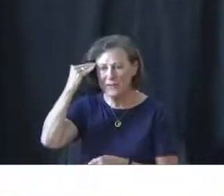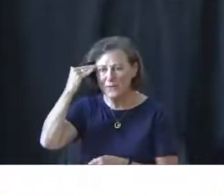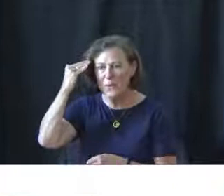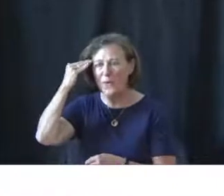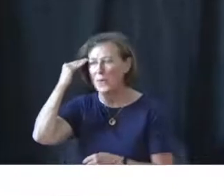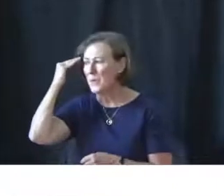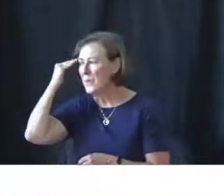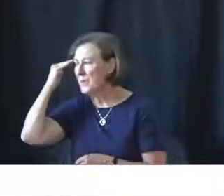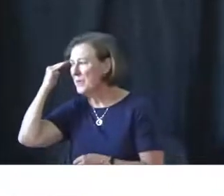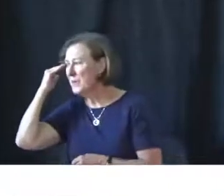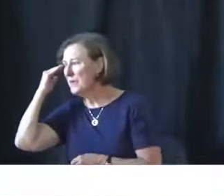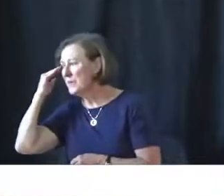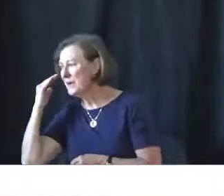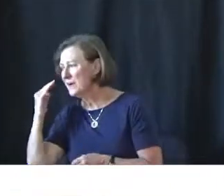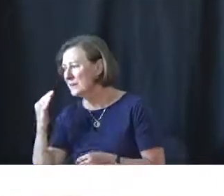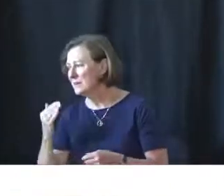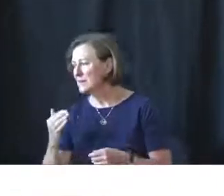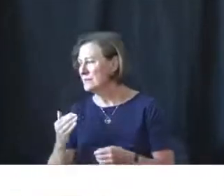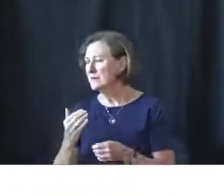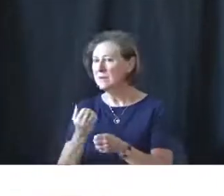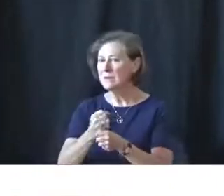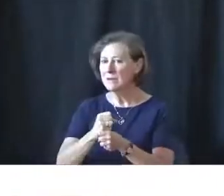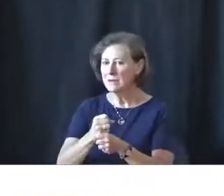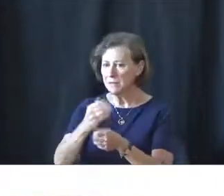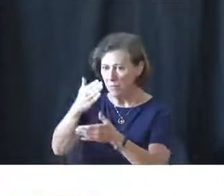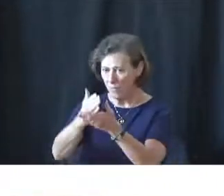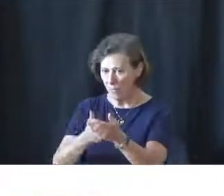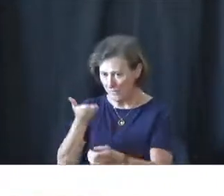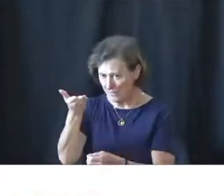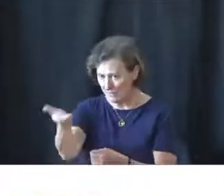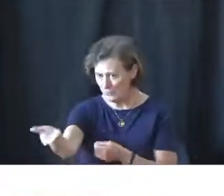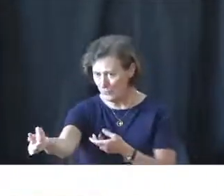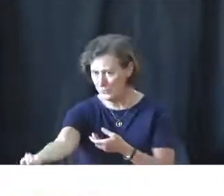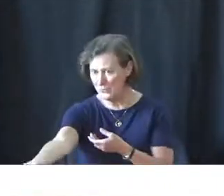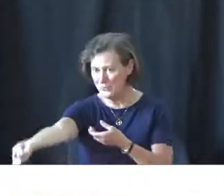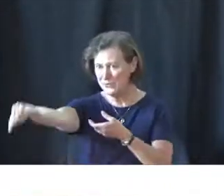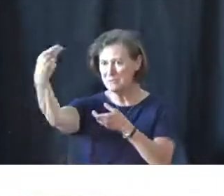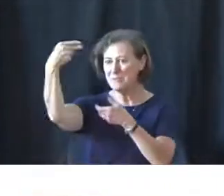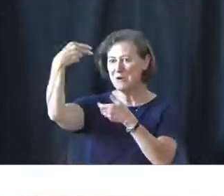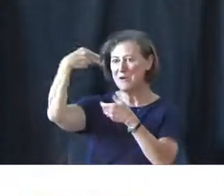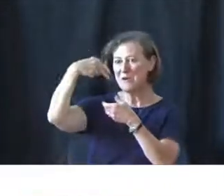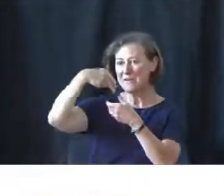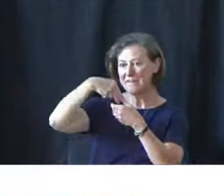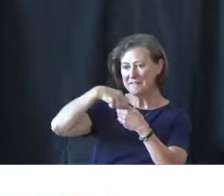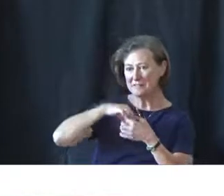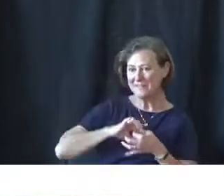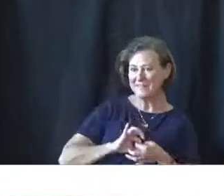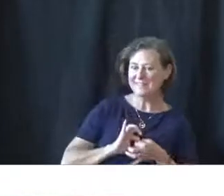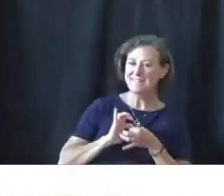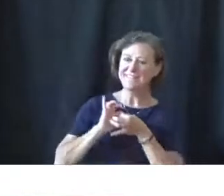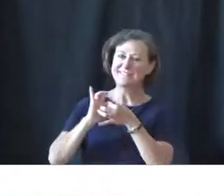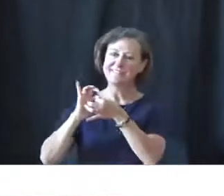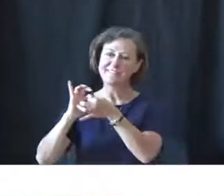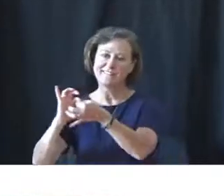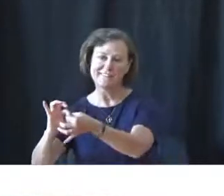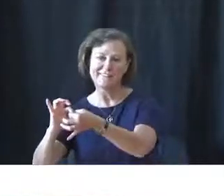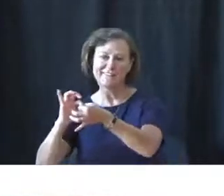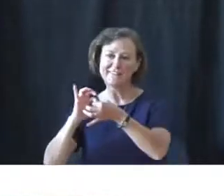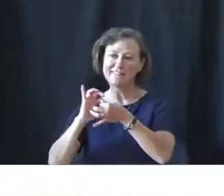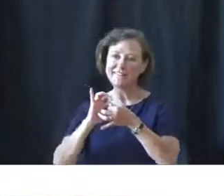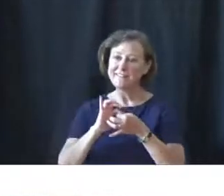I know. Make it part of you to be a part of me.